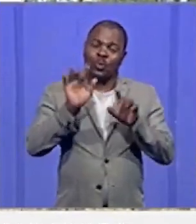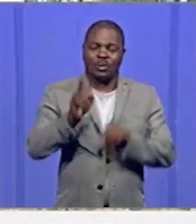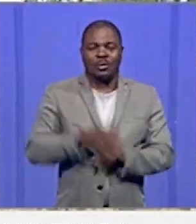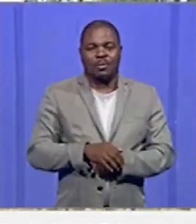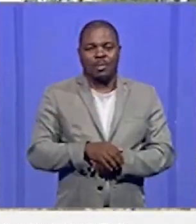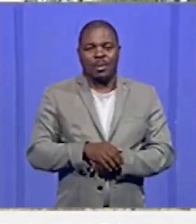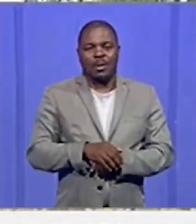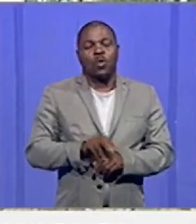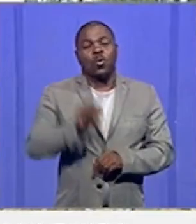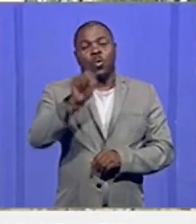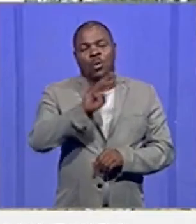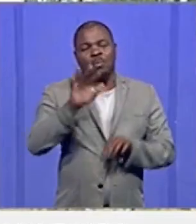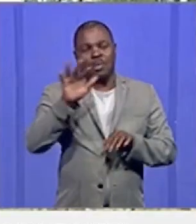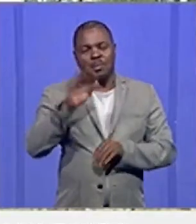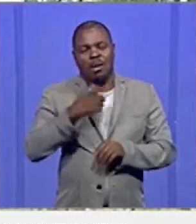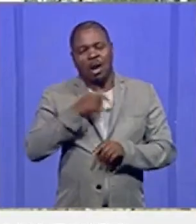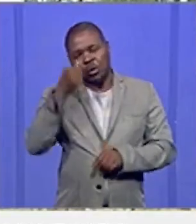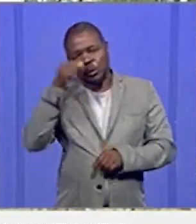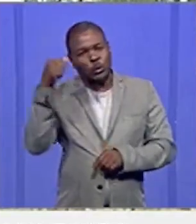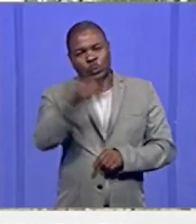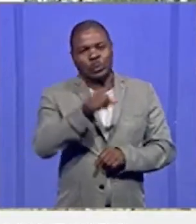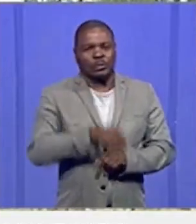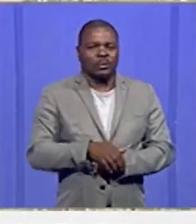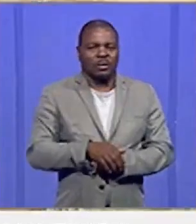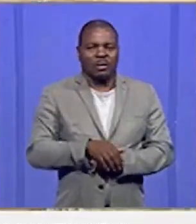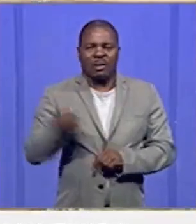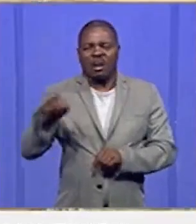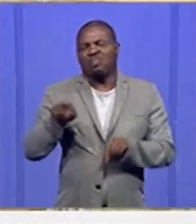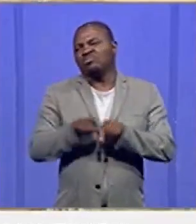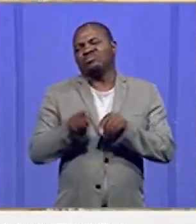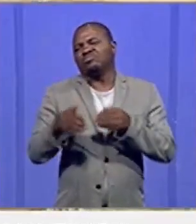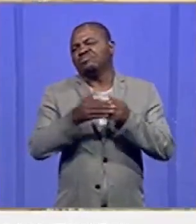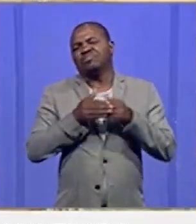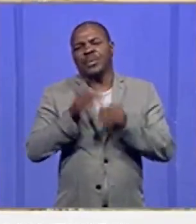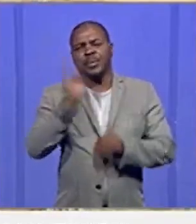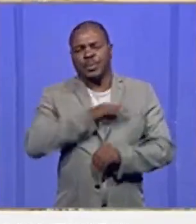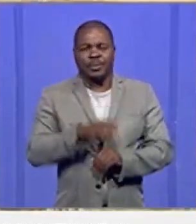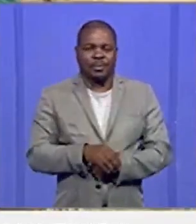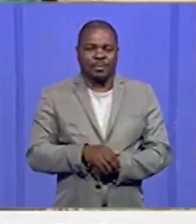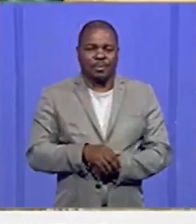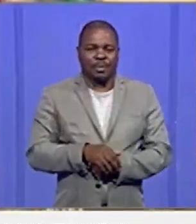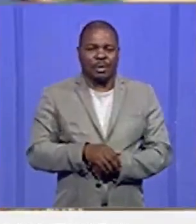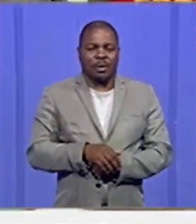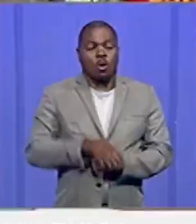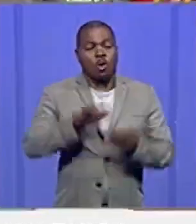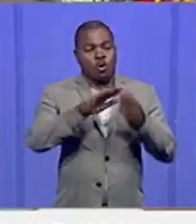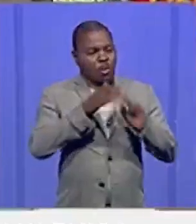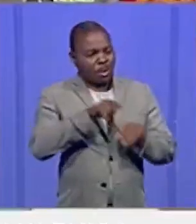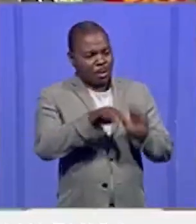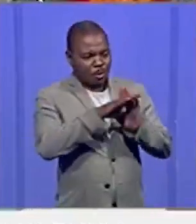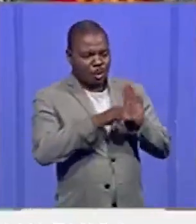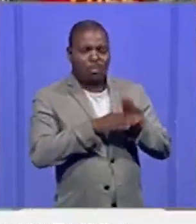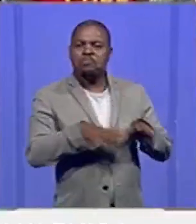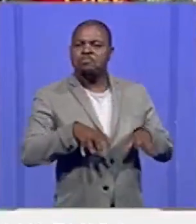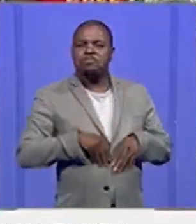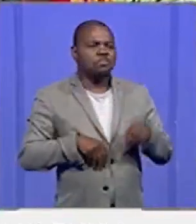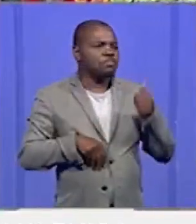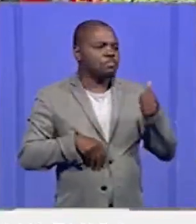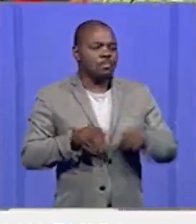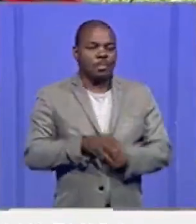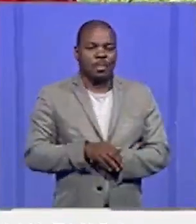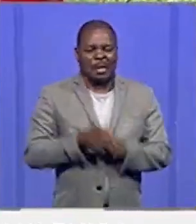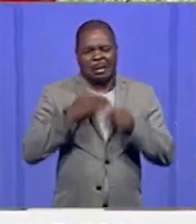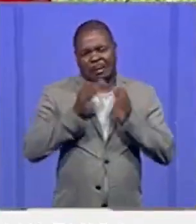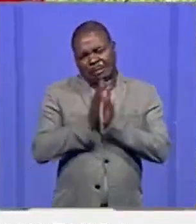of Northwest a middle finger that he doesn't care. Baahi ba amohetse letsholo lena. Ne re kopa gore masepala at